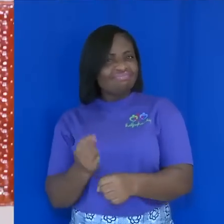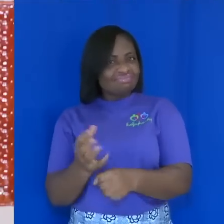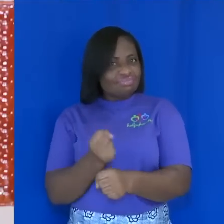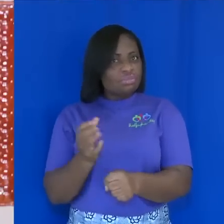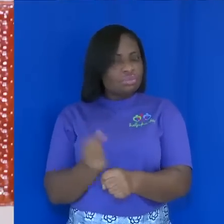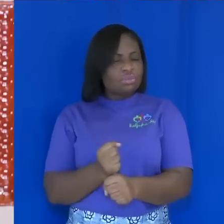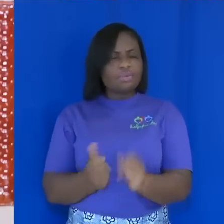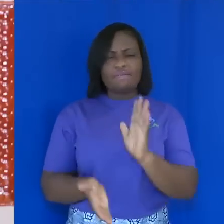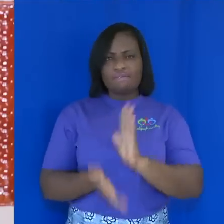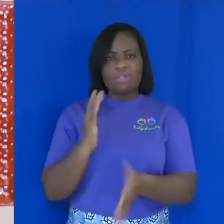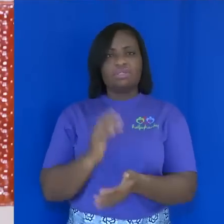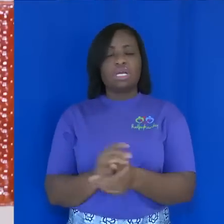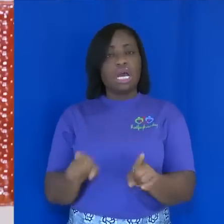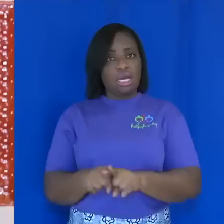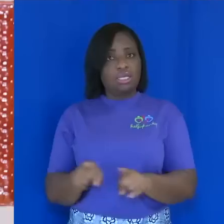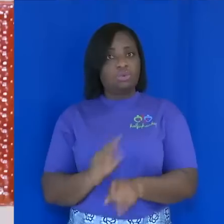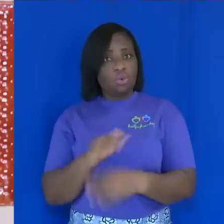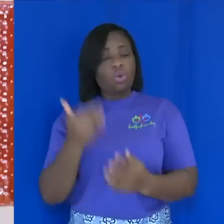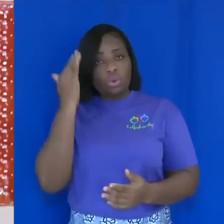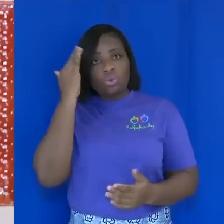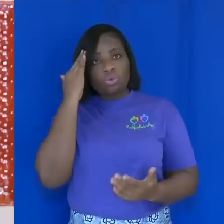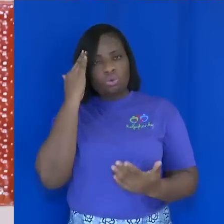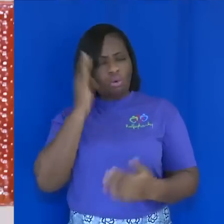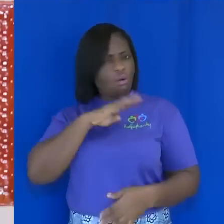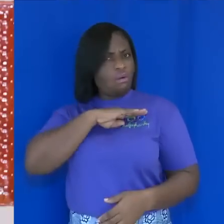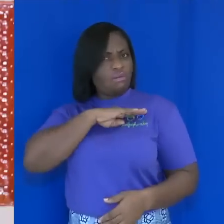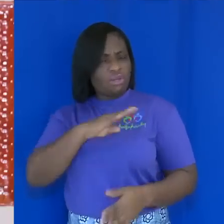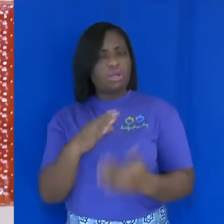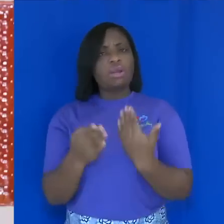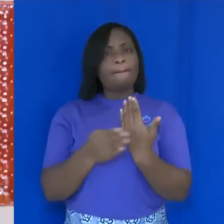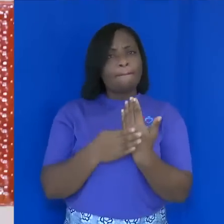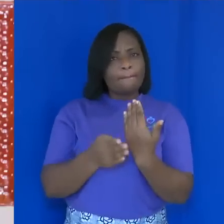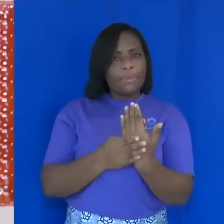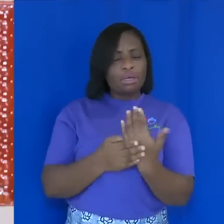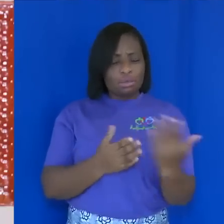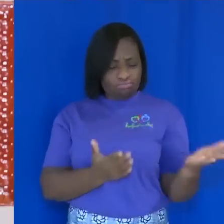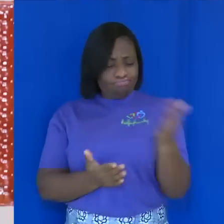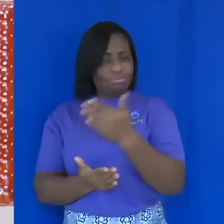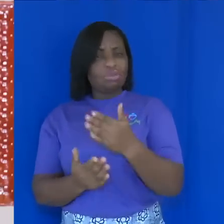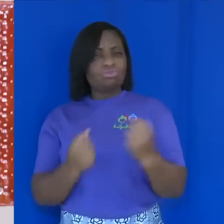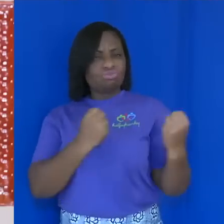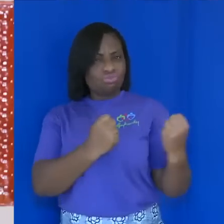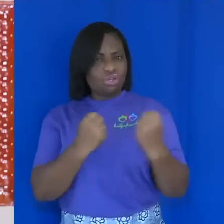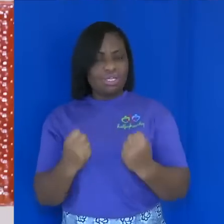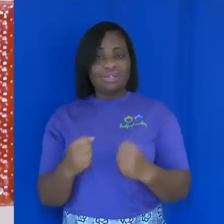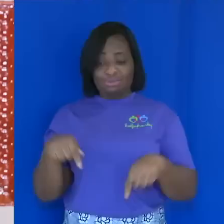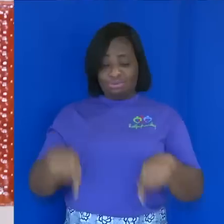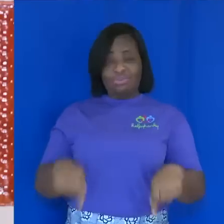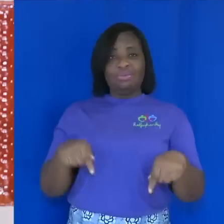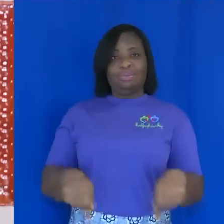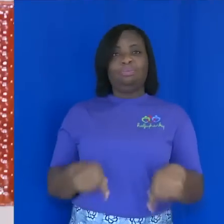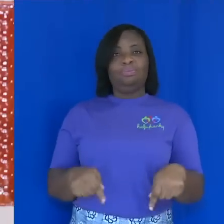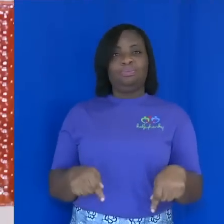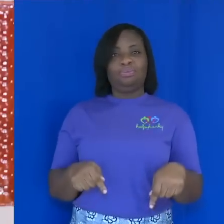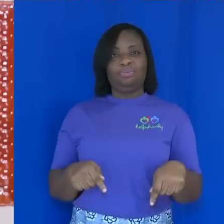initially anticipated. Consumer confidence is bouncing back strongly and is today